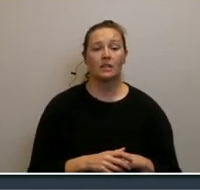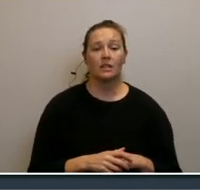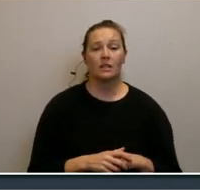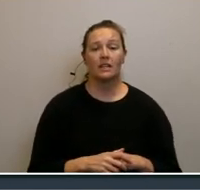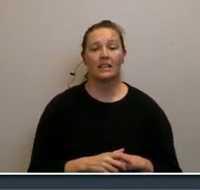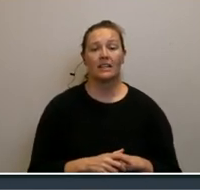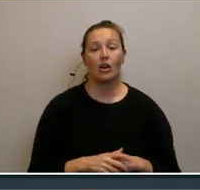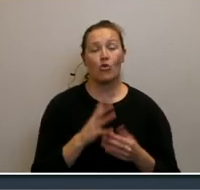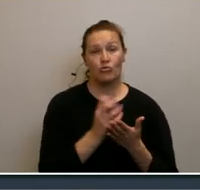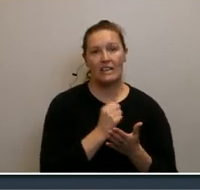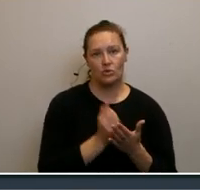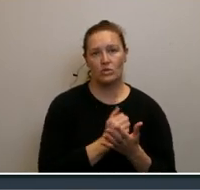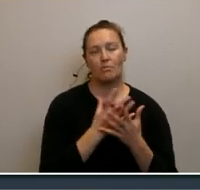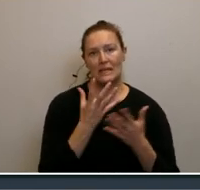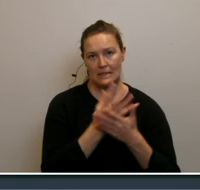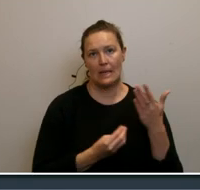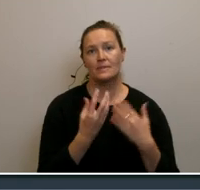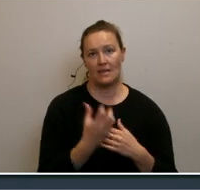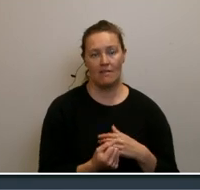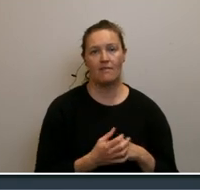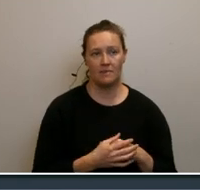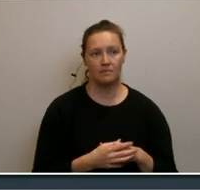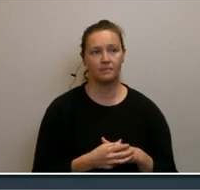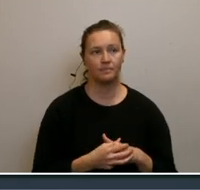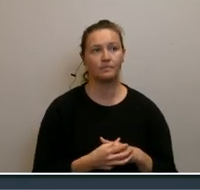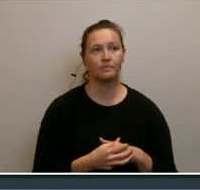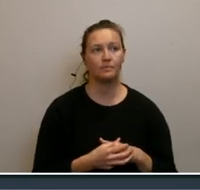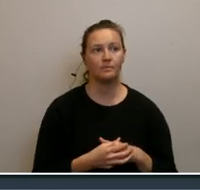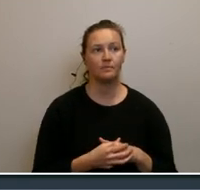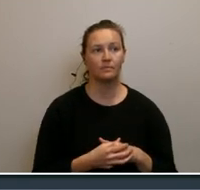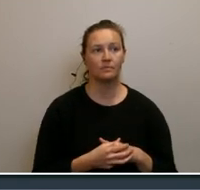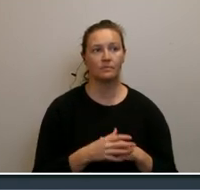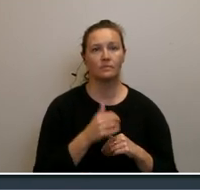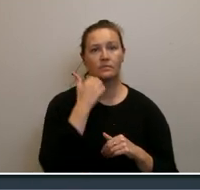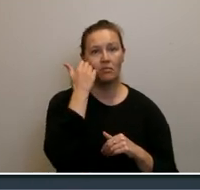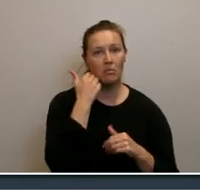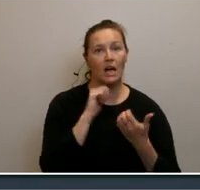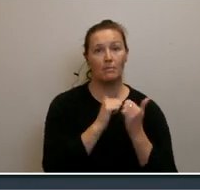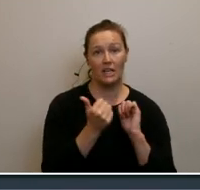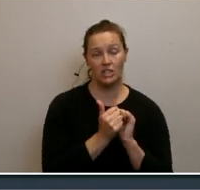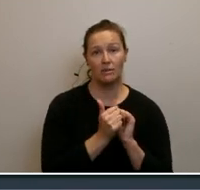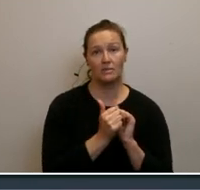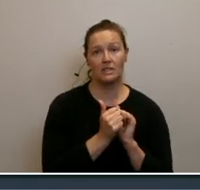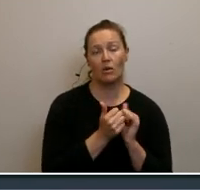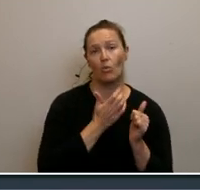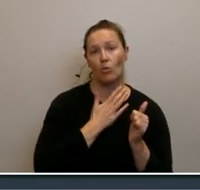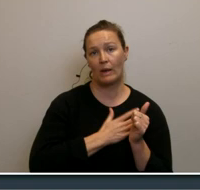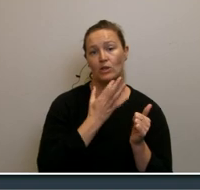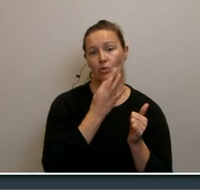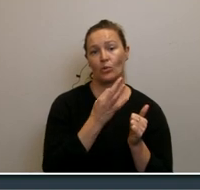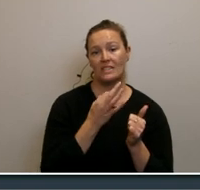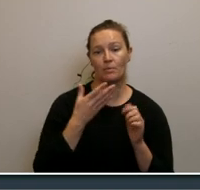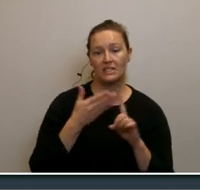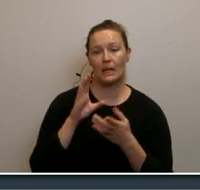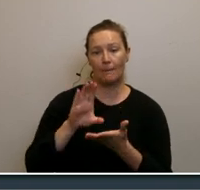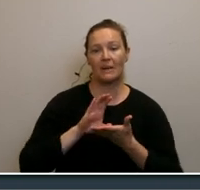to resourcing for us, as I've already discussed. Māori partnerships, we would like to request a dedicated